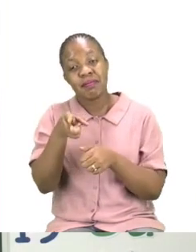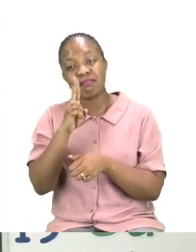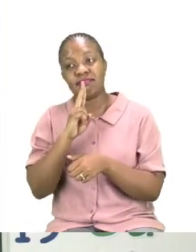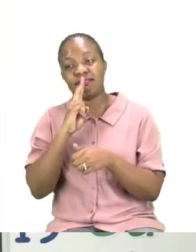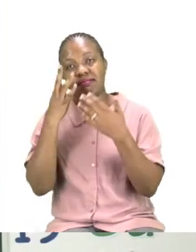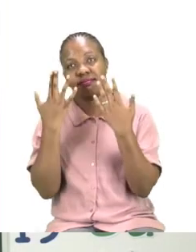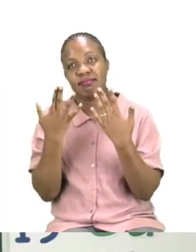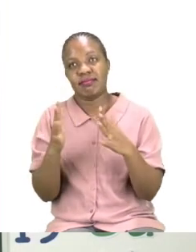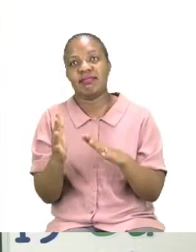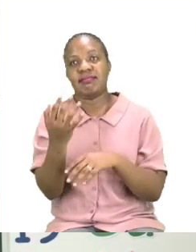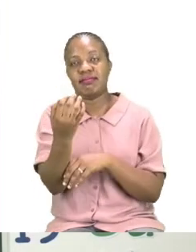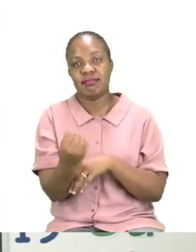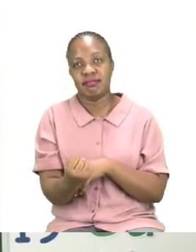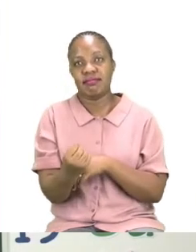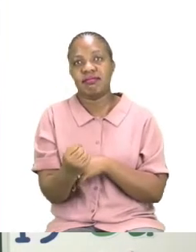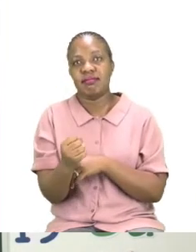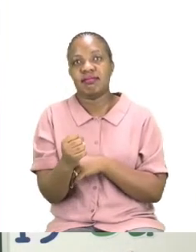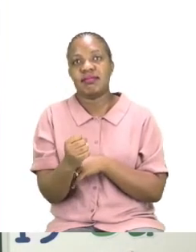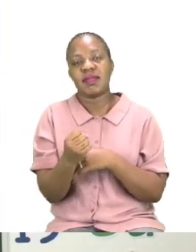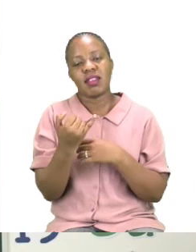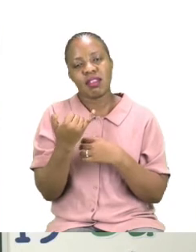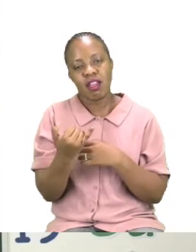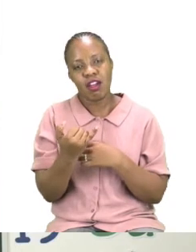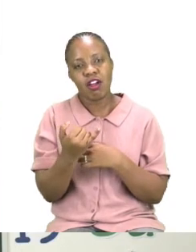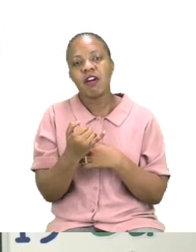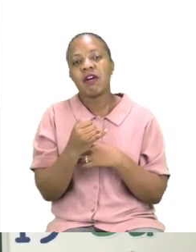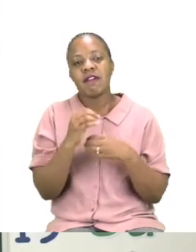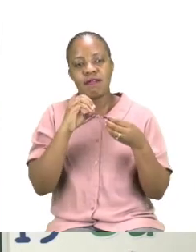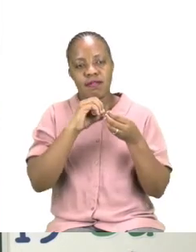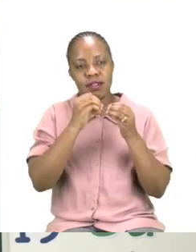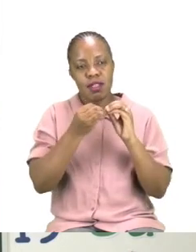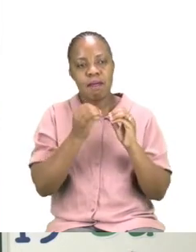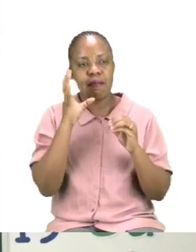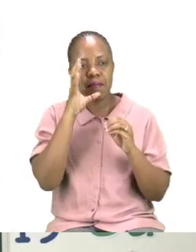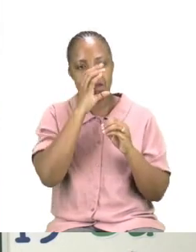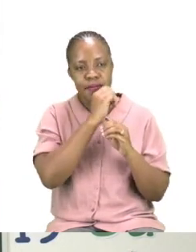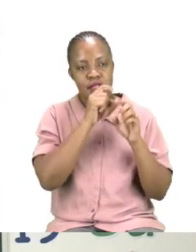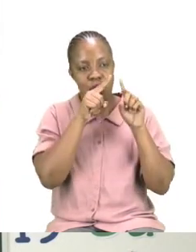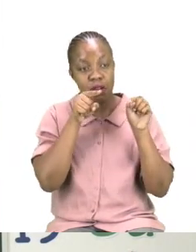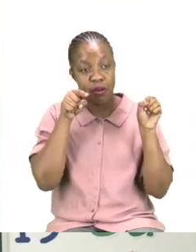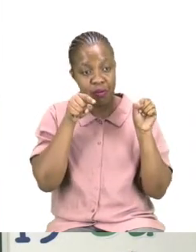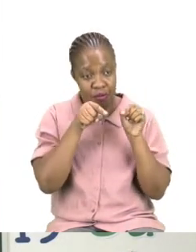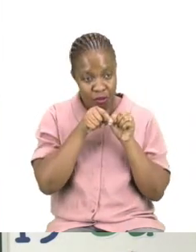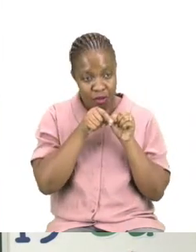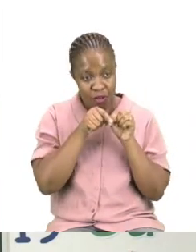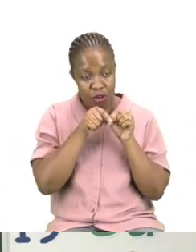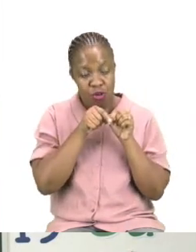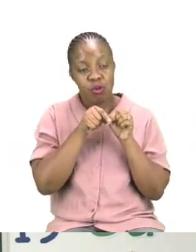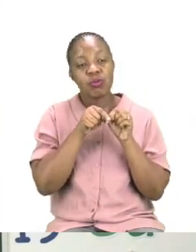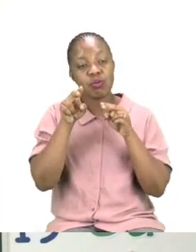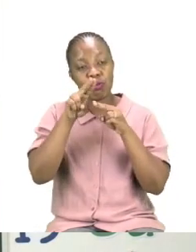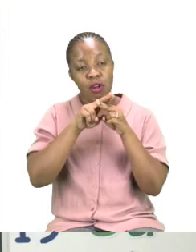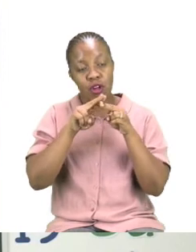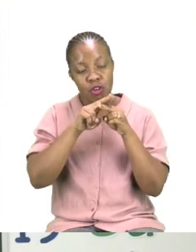is the one in the boxes. Please use count on. We will use subtraction